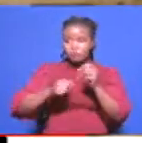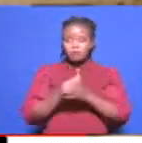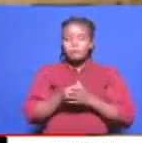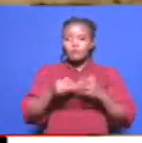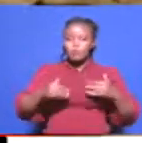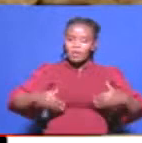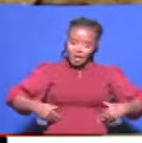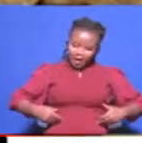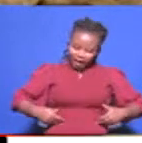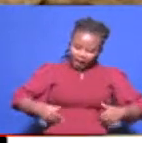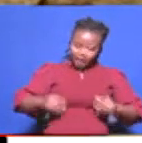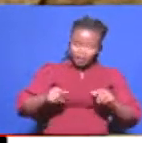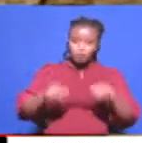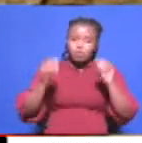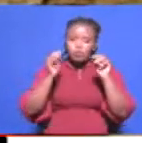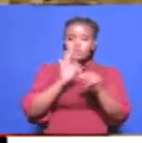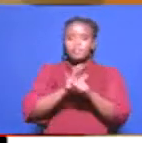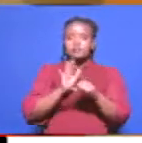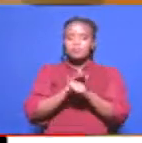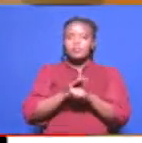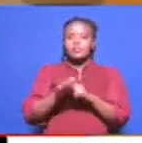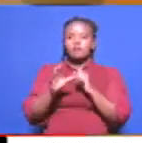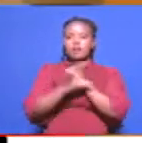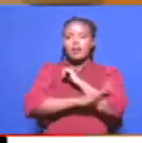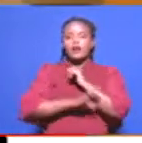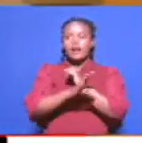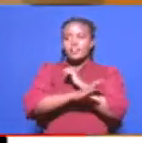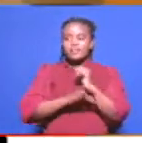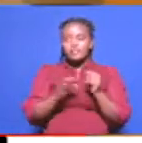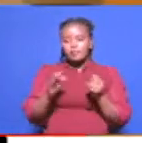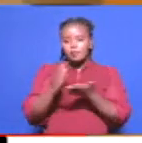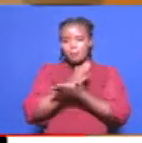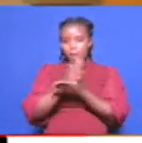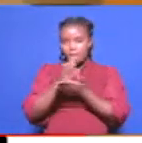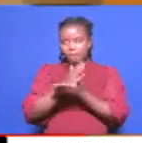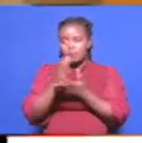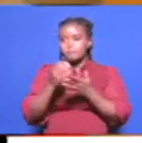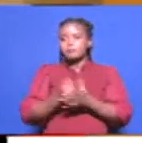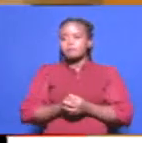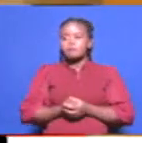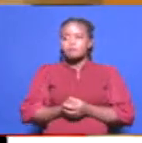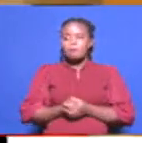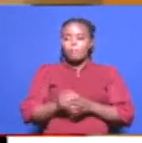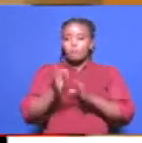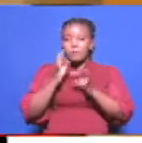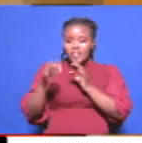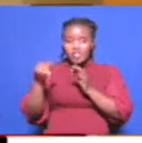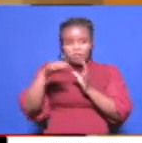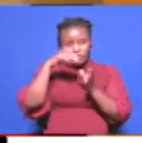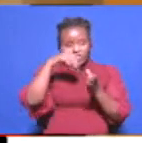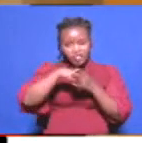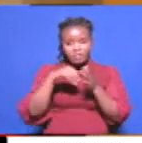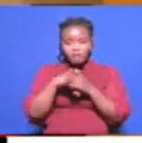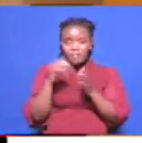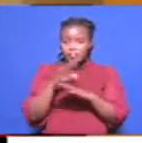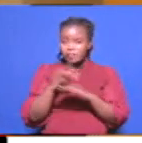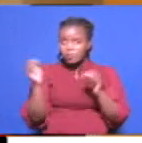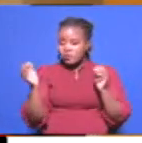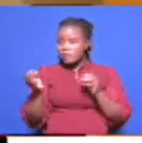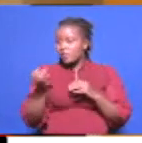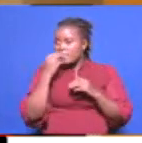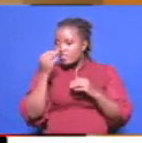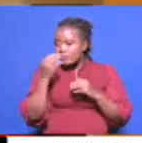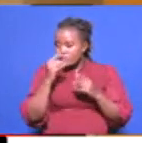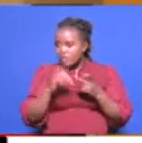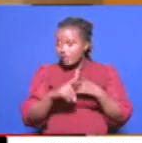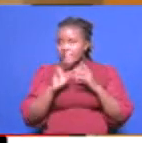to underfunding of the agriculture sector. If we don't invest in our food and farming systems, if we don't invest in agriculture